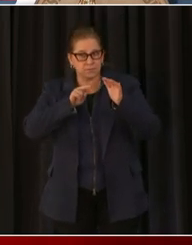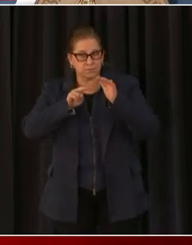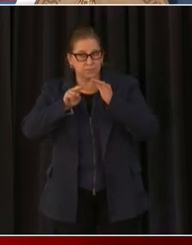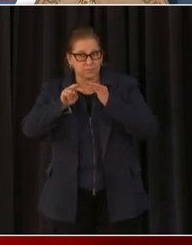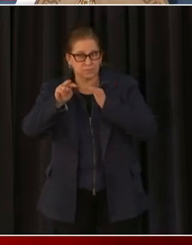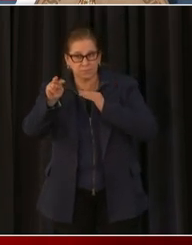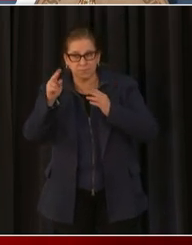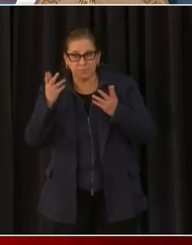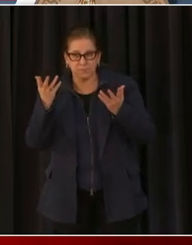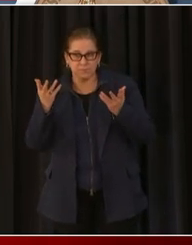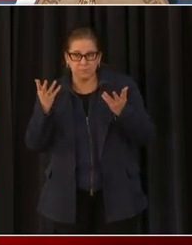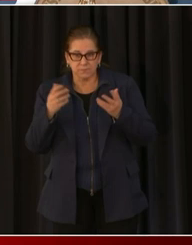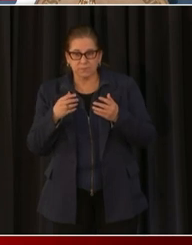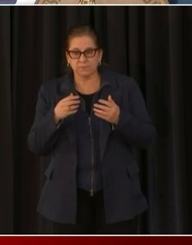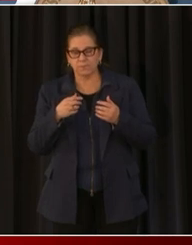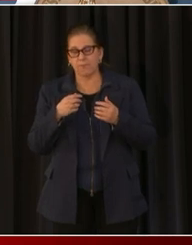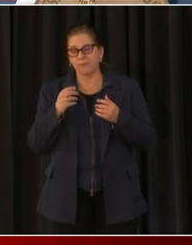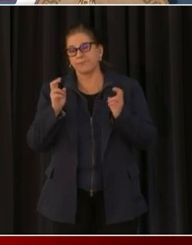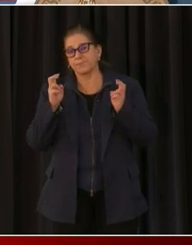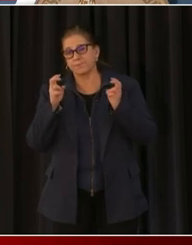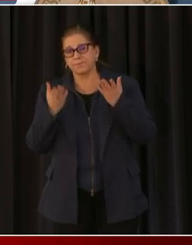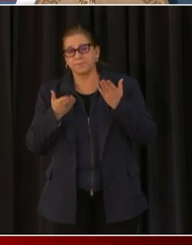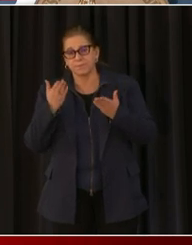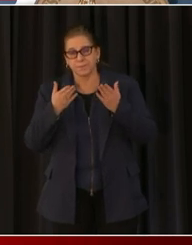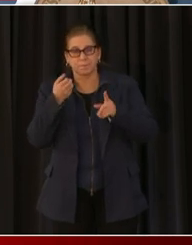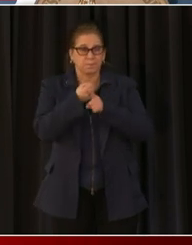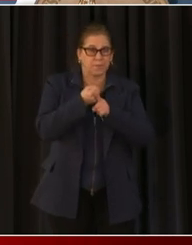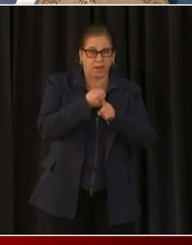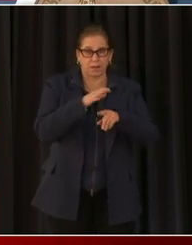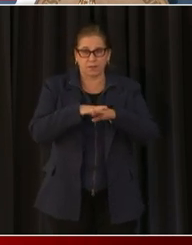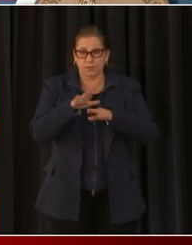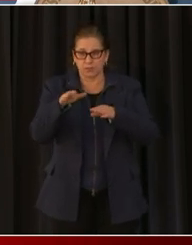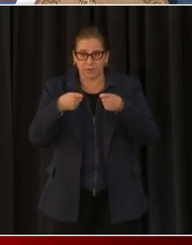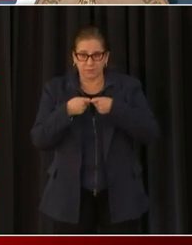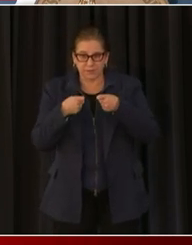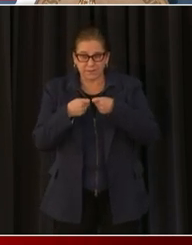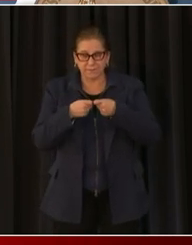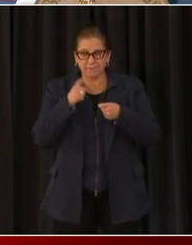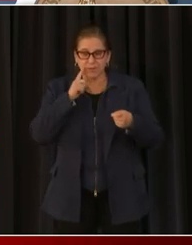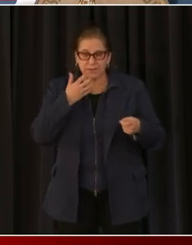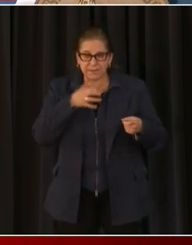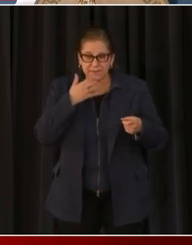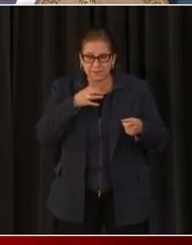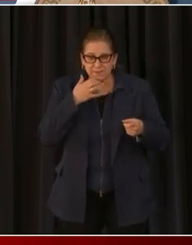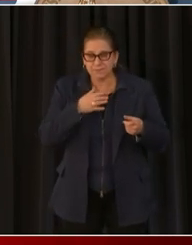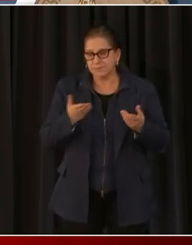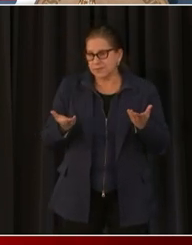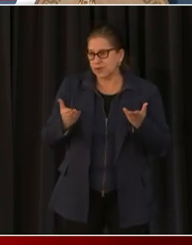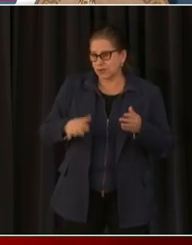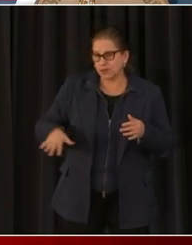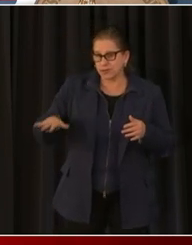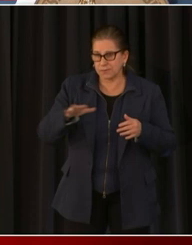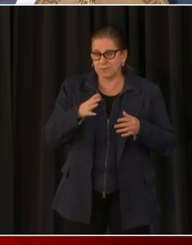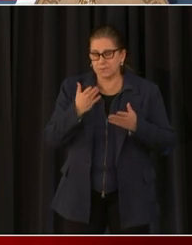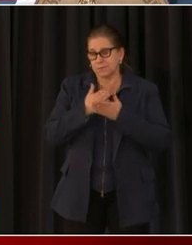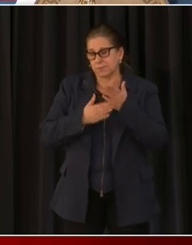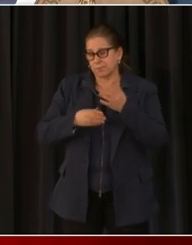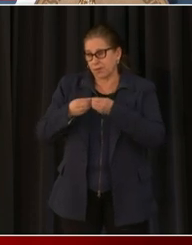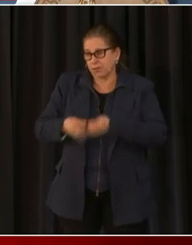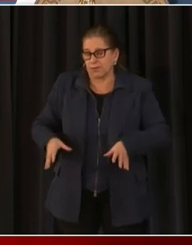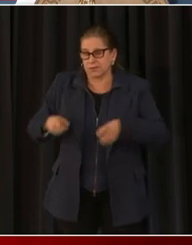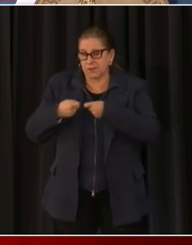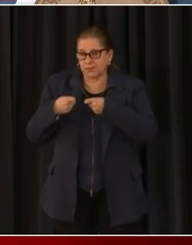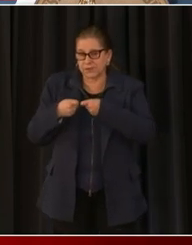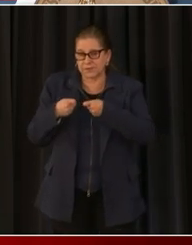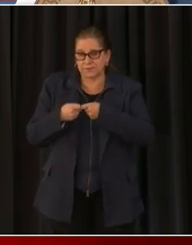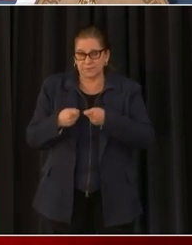any major utility issues, but we know that everyone is watching what's happening to